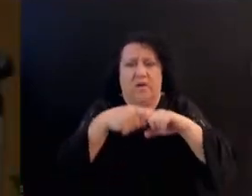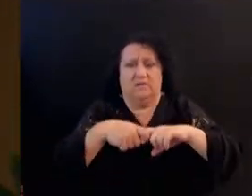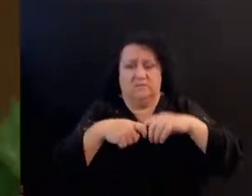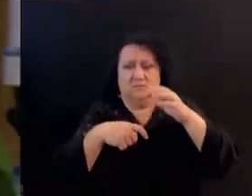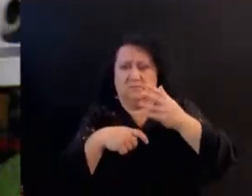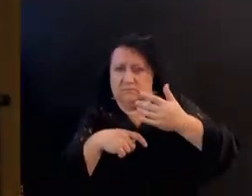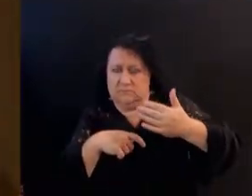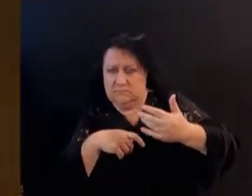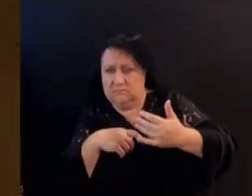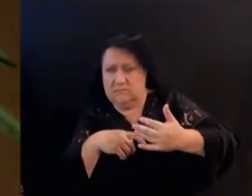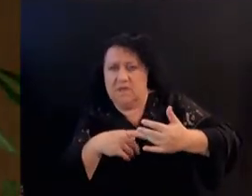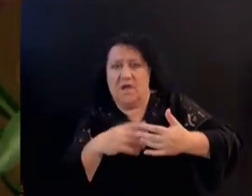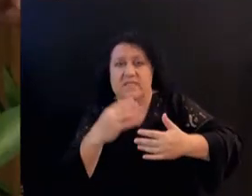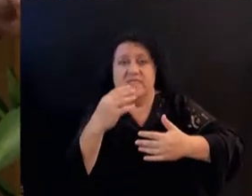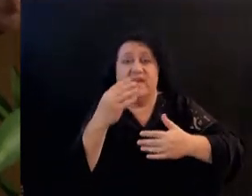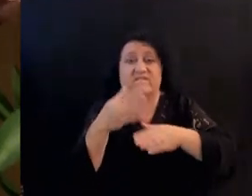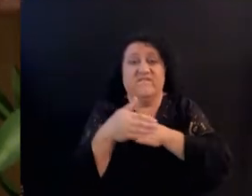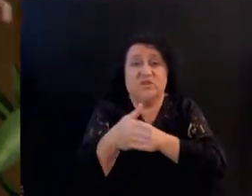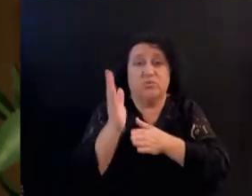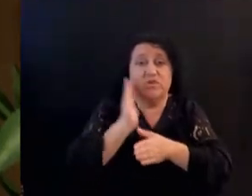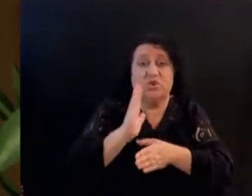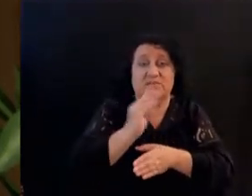The fish we used to eat in Egypt.